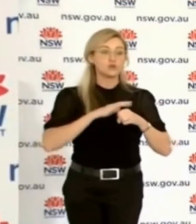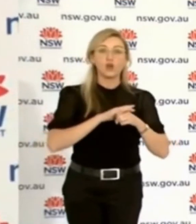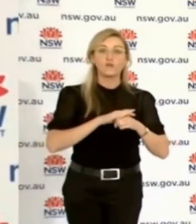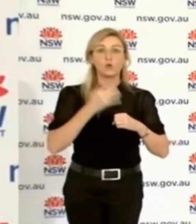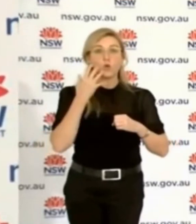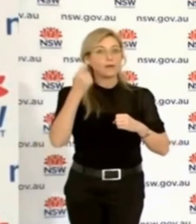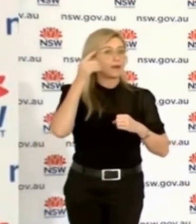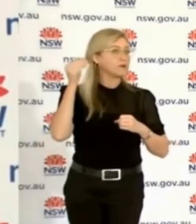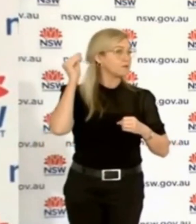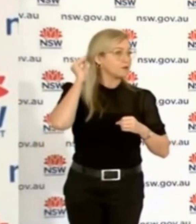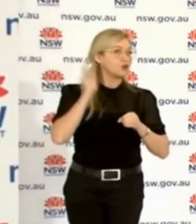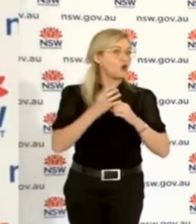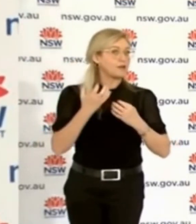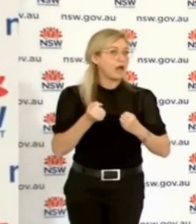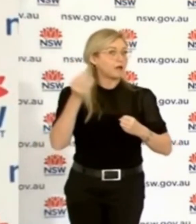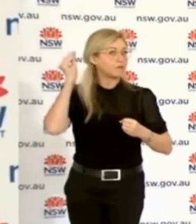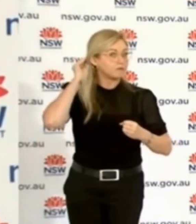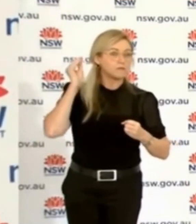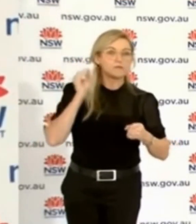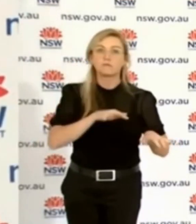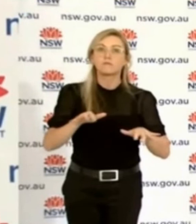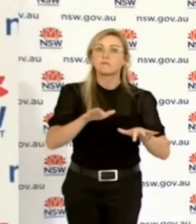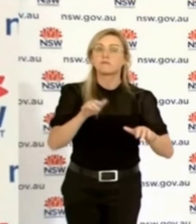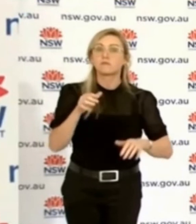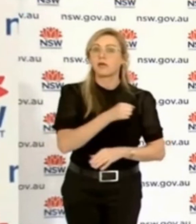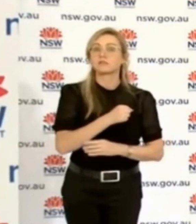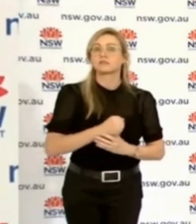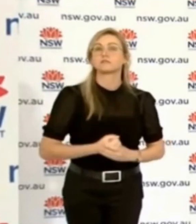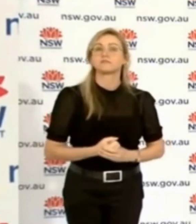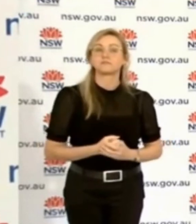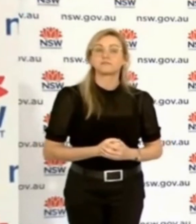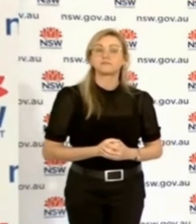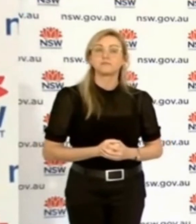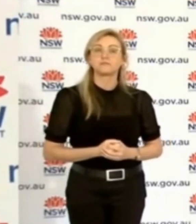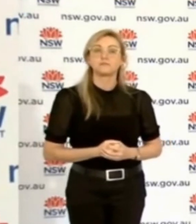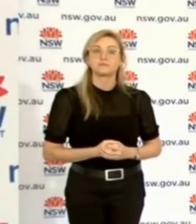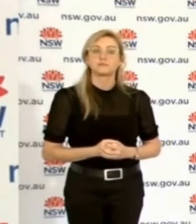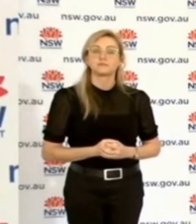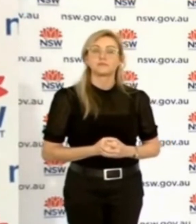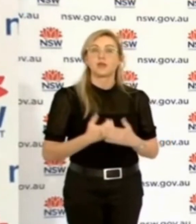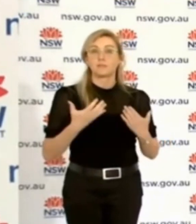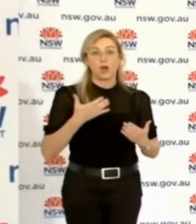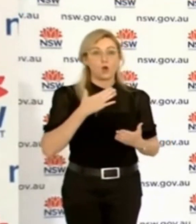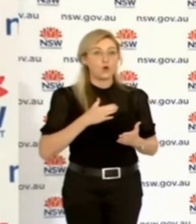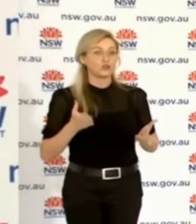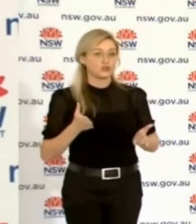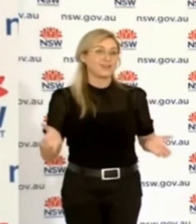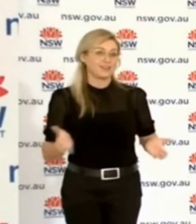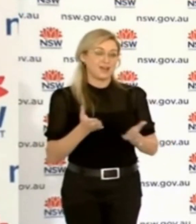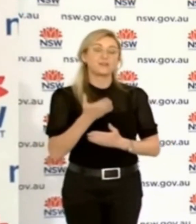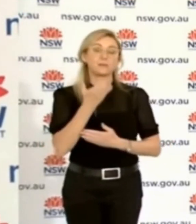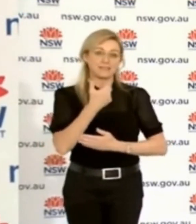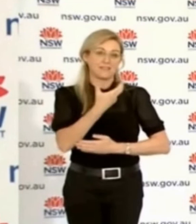fact that we're watching overseas, but we also are in a different position. And I would just want to urge everyone, vaccines